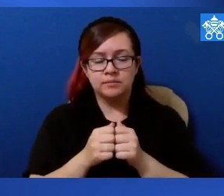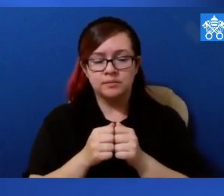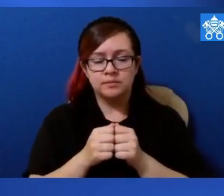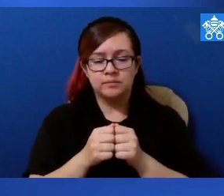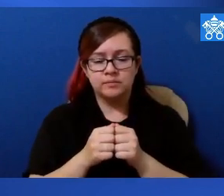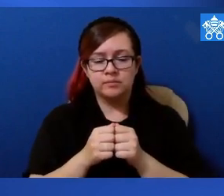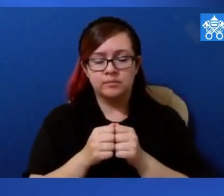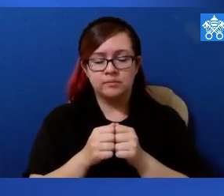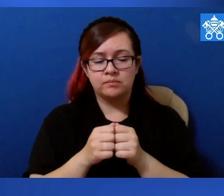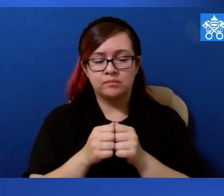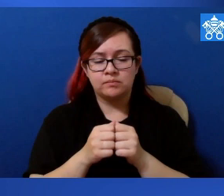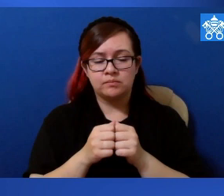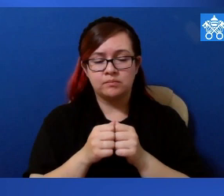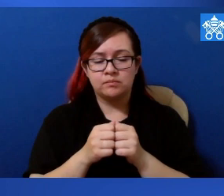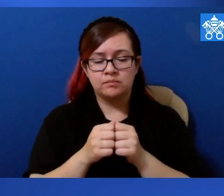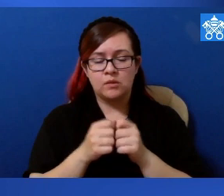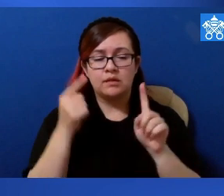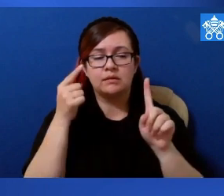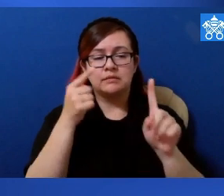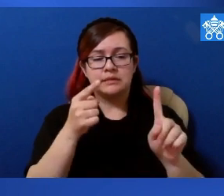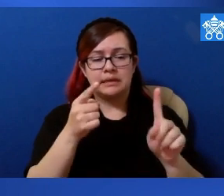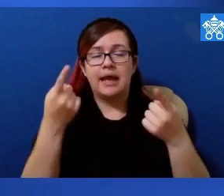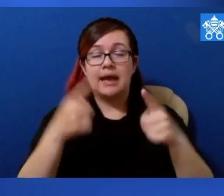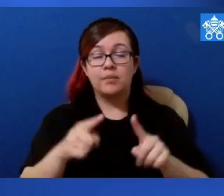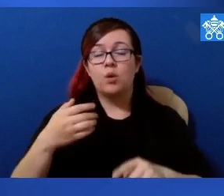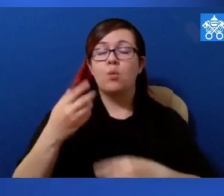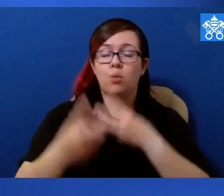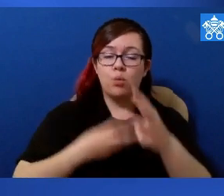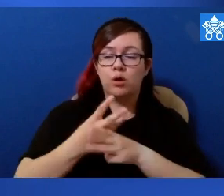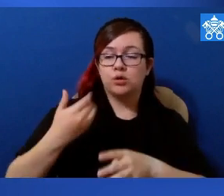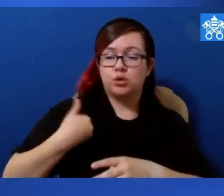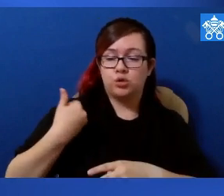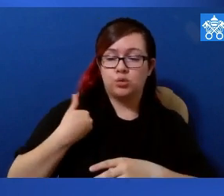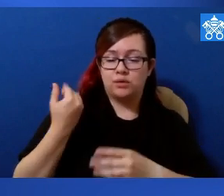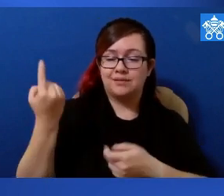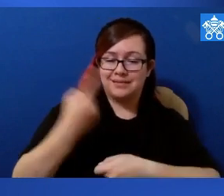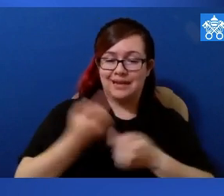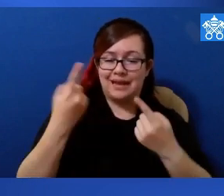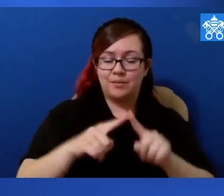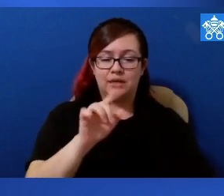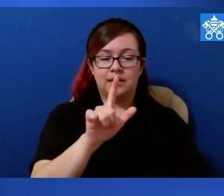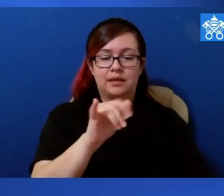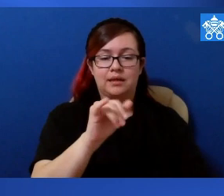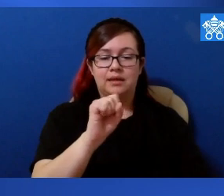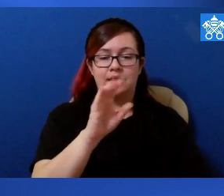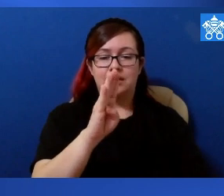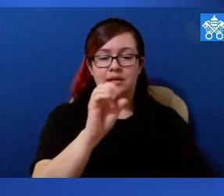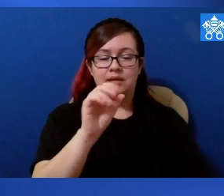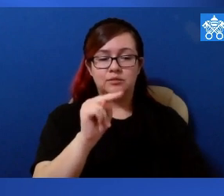thoughts turned to World Youth Day, which will be held in Lisbon next year.